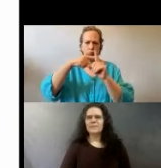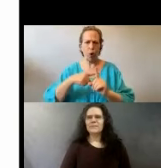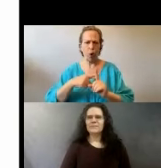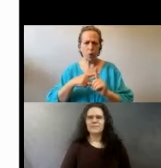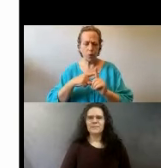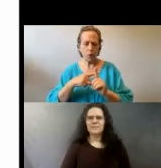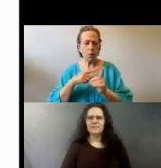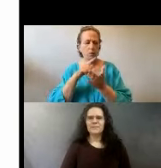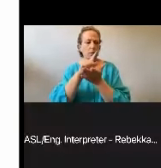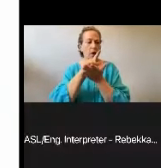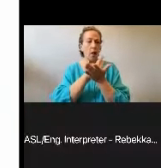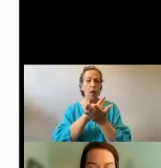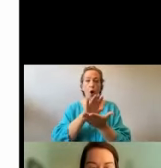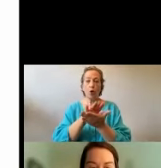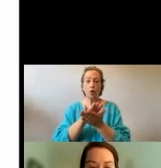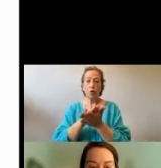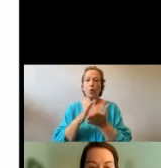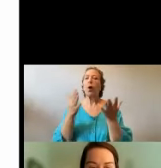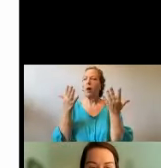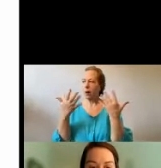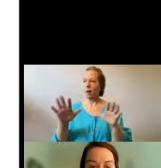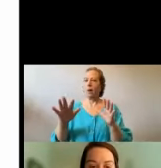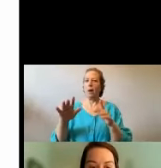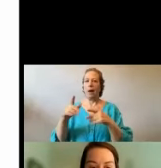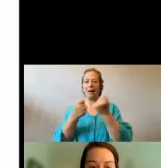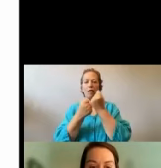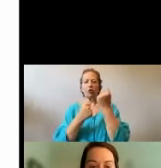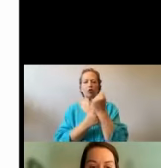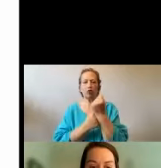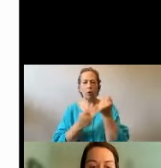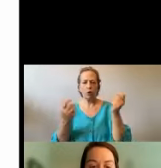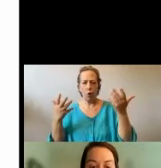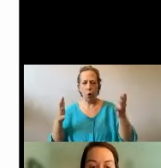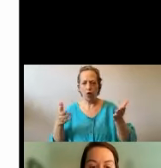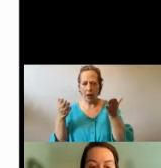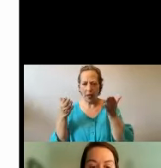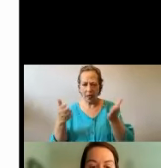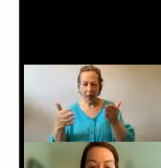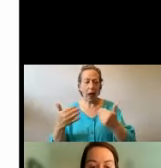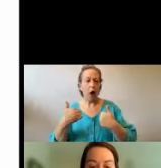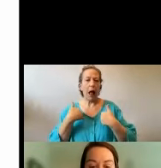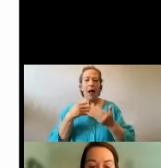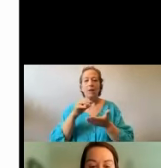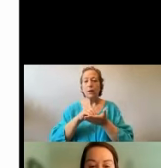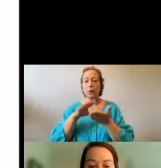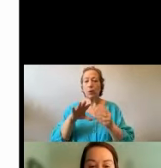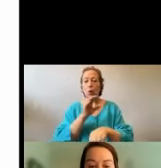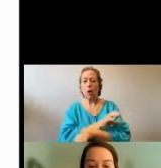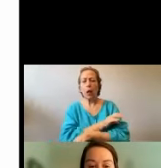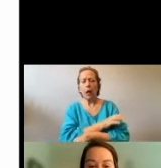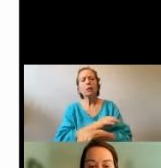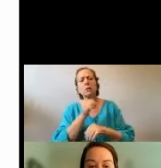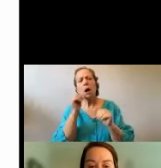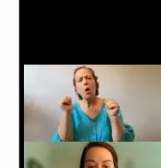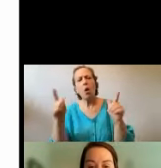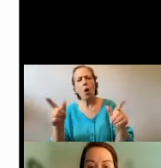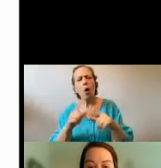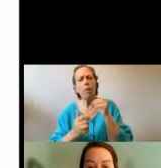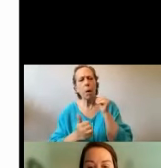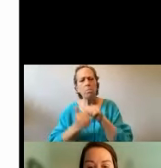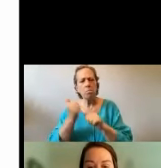existing infrastructure, that has student clinics. So not all law schools have student clinics, but most do. And so,